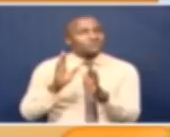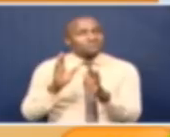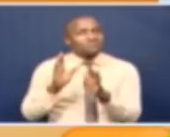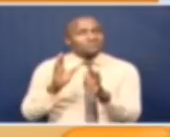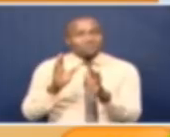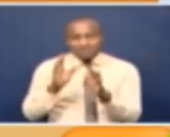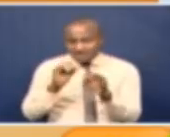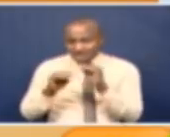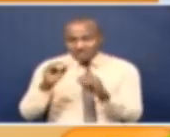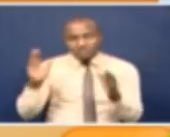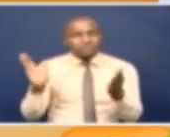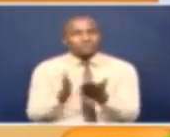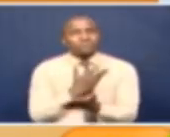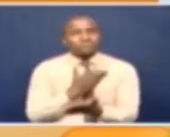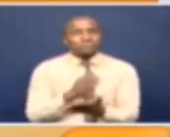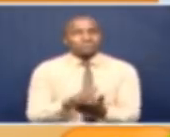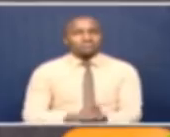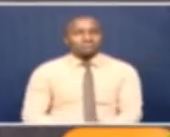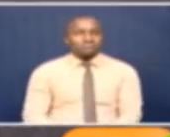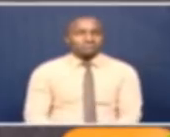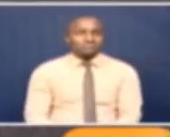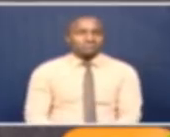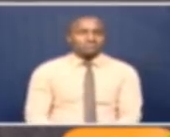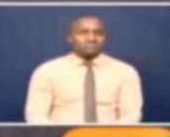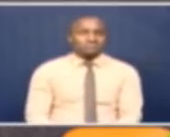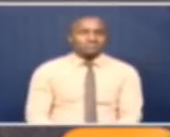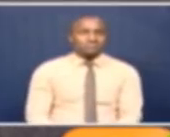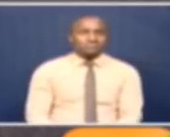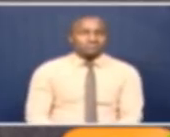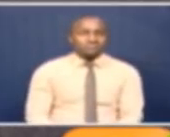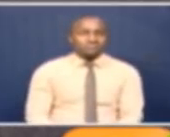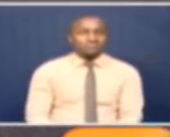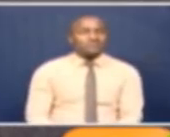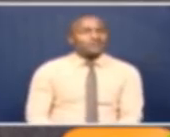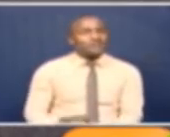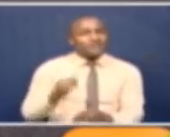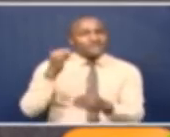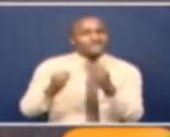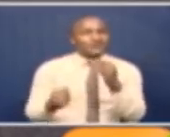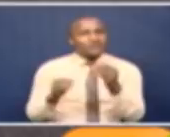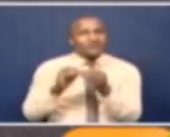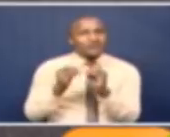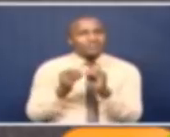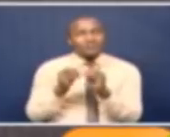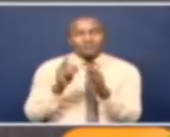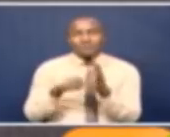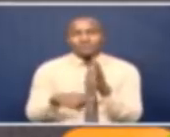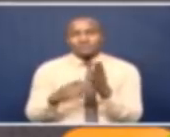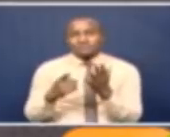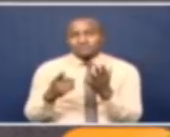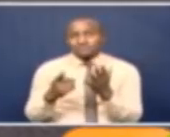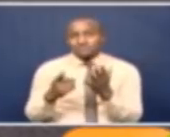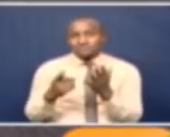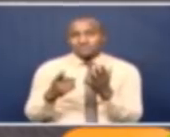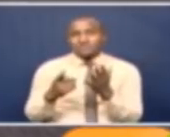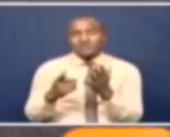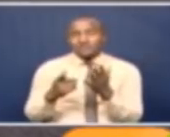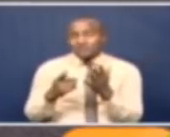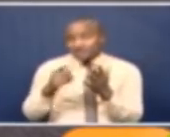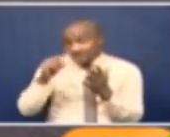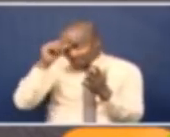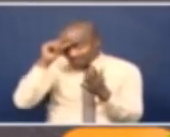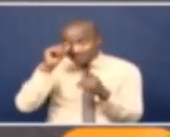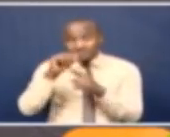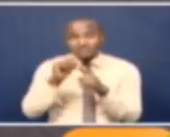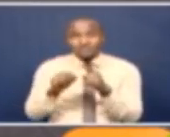with elections. Monica, what are the final numbers on that poll we were asking earlier on, whether we're heading the Nusumkate way?